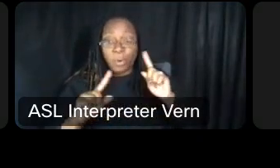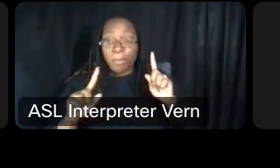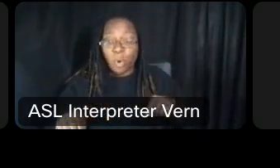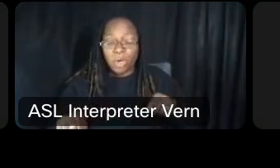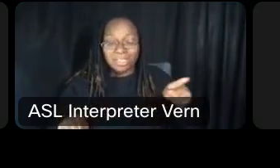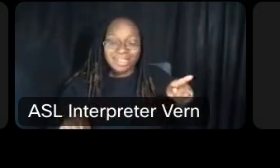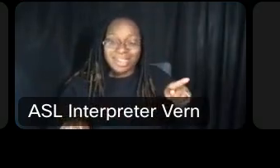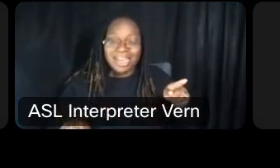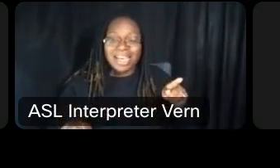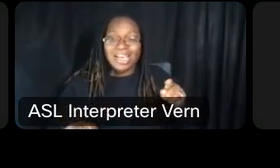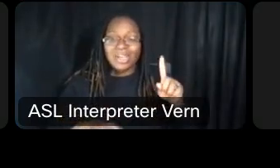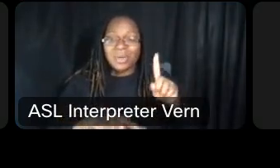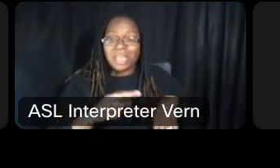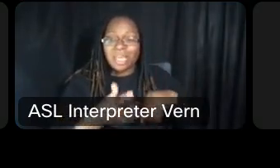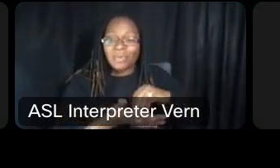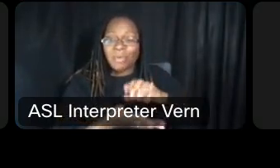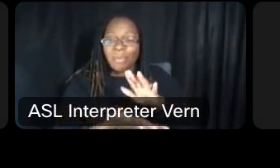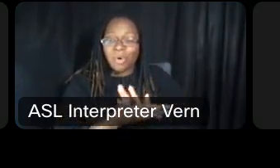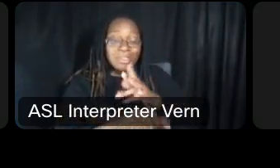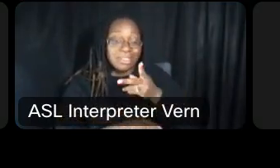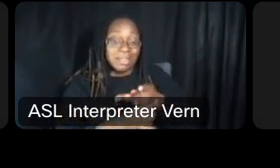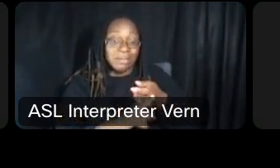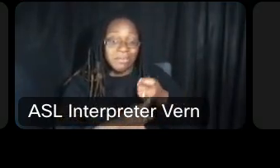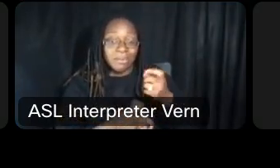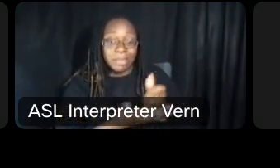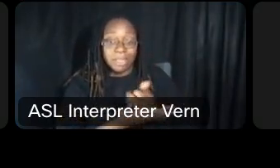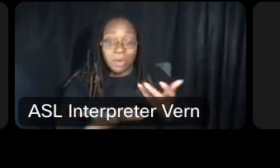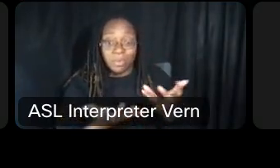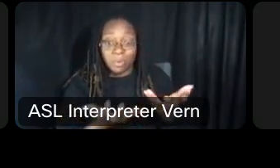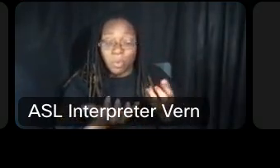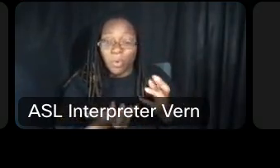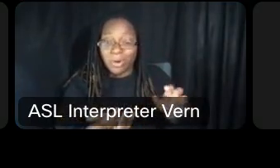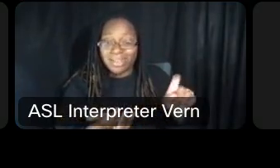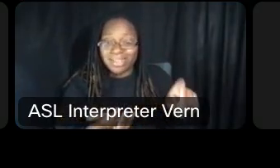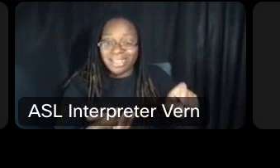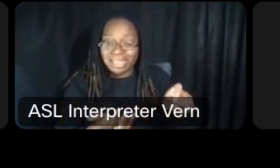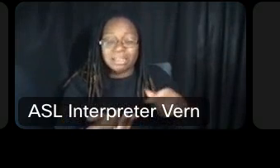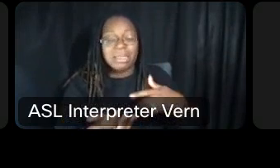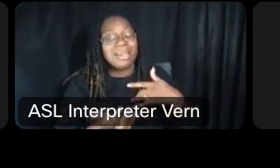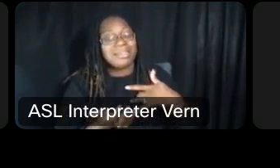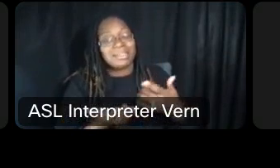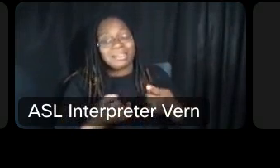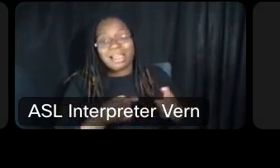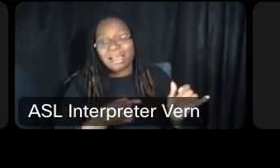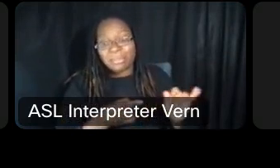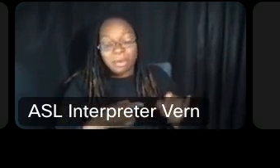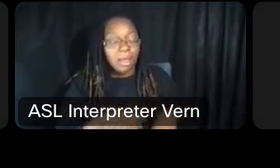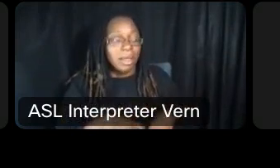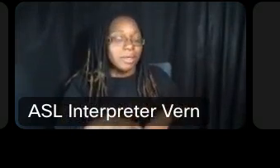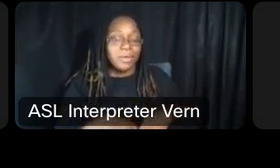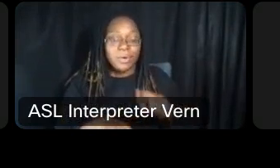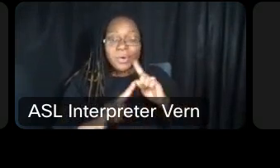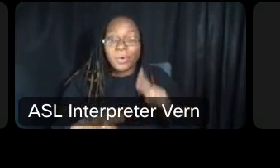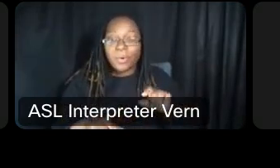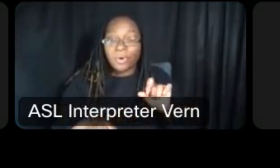that they wanted or needed. And this was most commonly in order of protection or custody of children. And 1